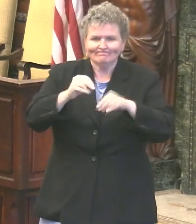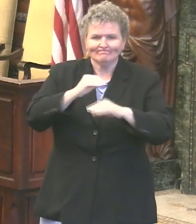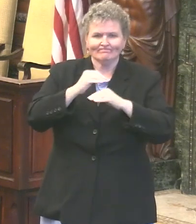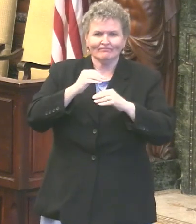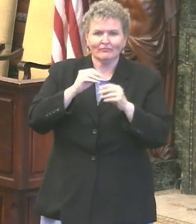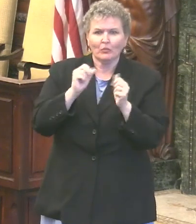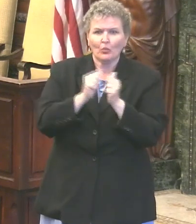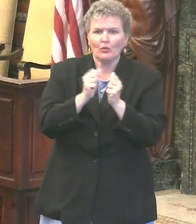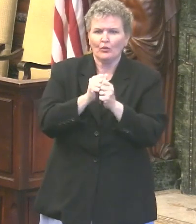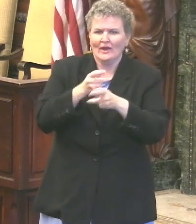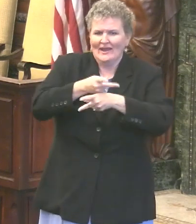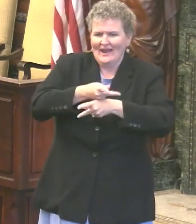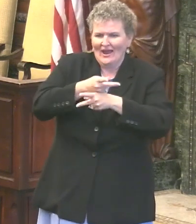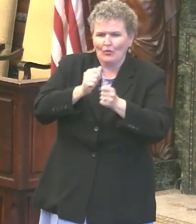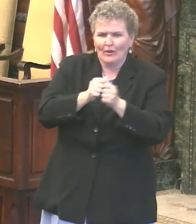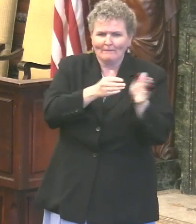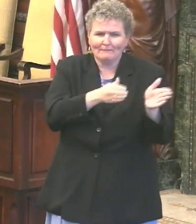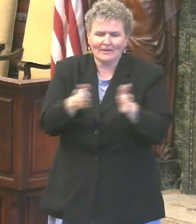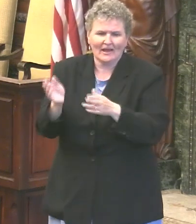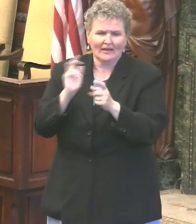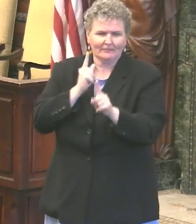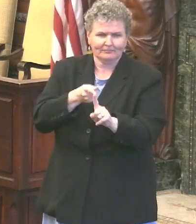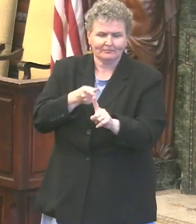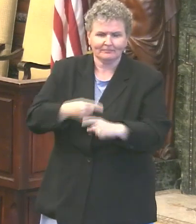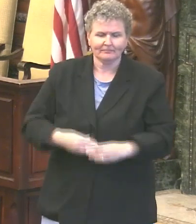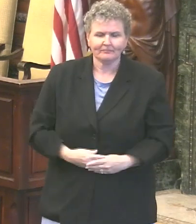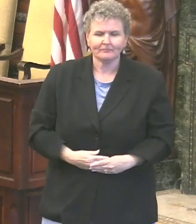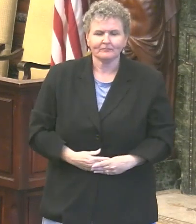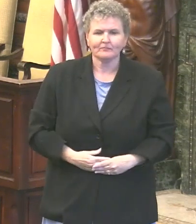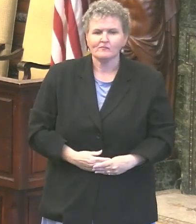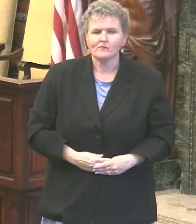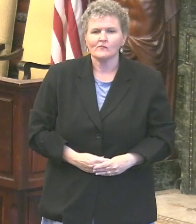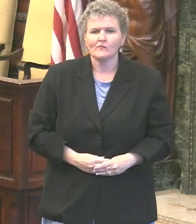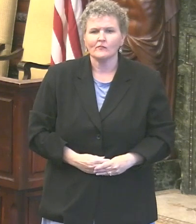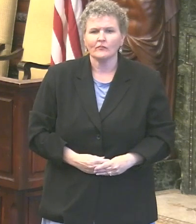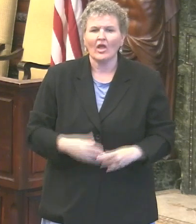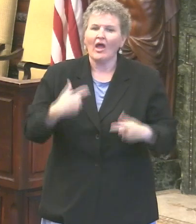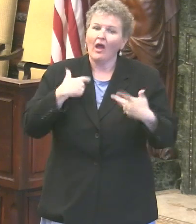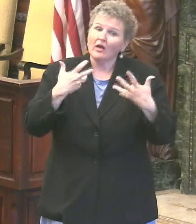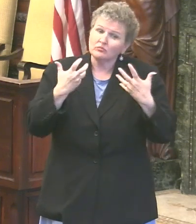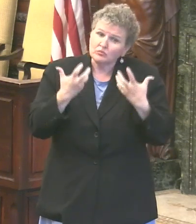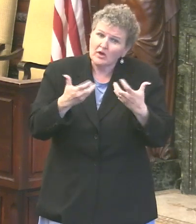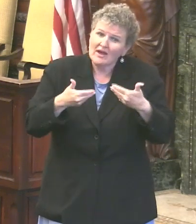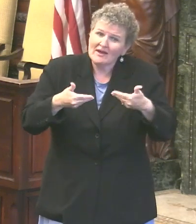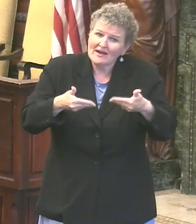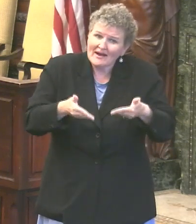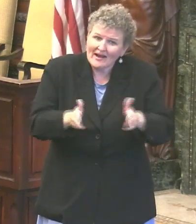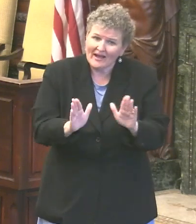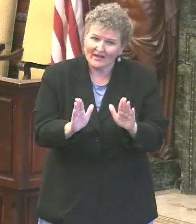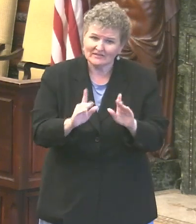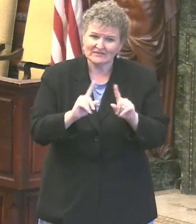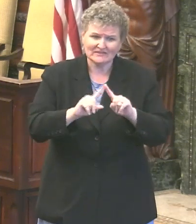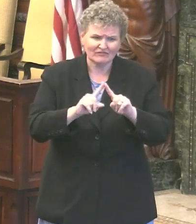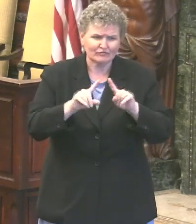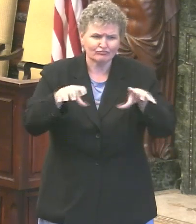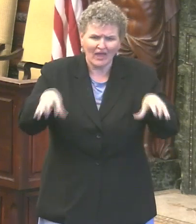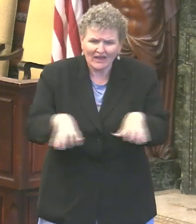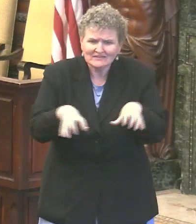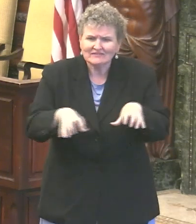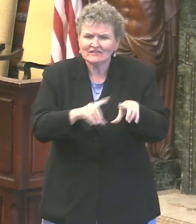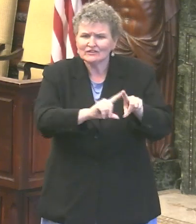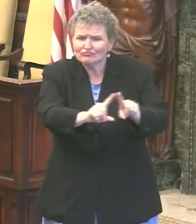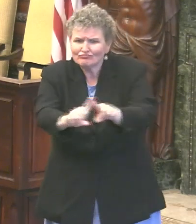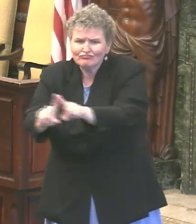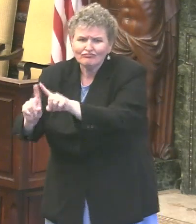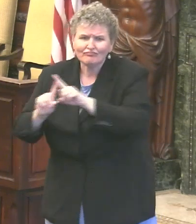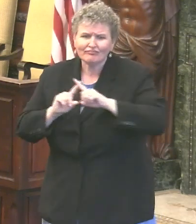We allow lower risk activities, and we allow, but we try to reduce the risk of medium risk activities by